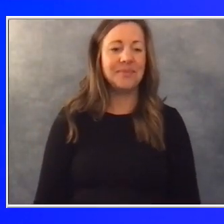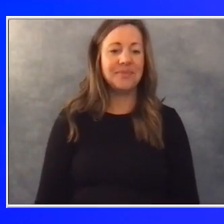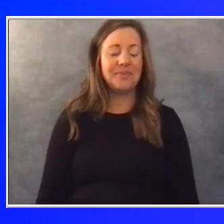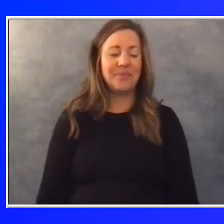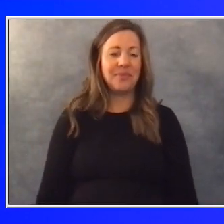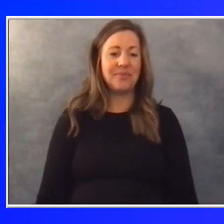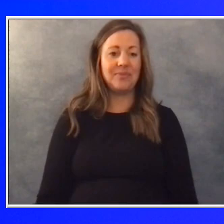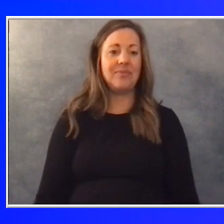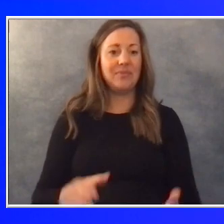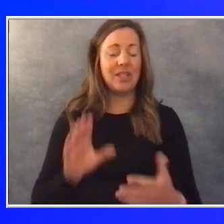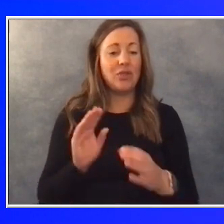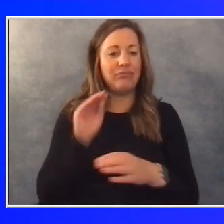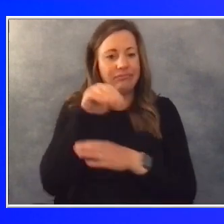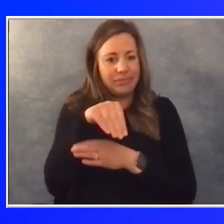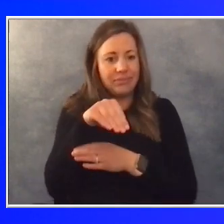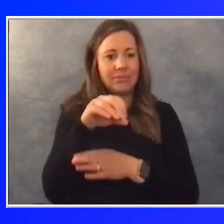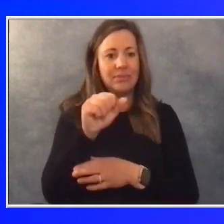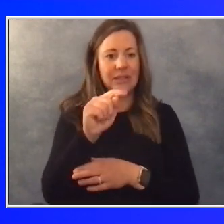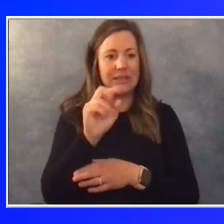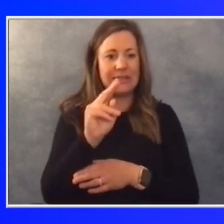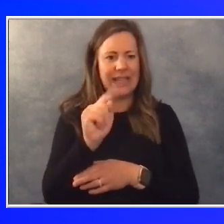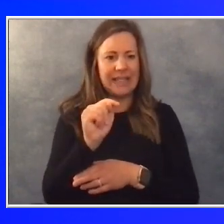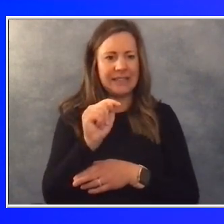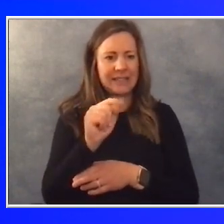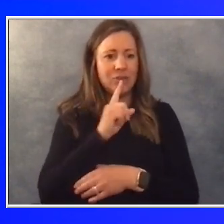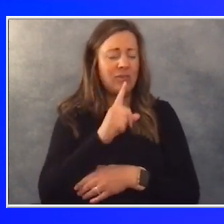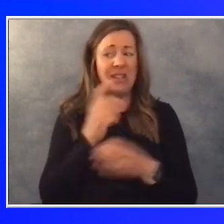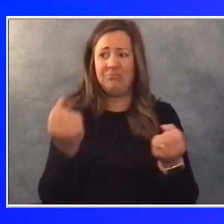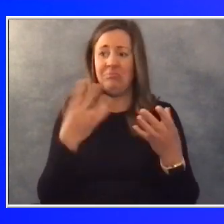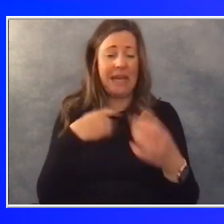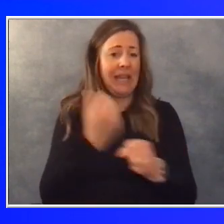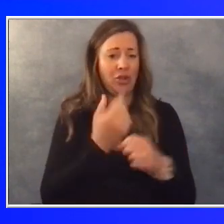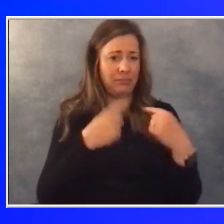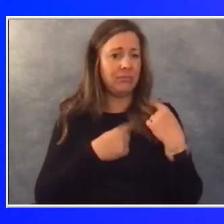stents has been something that's been done for years, right? And